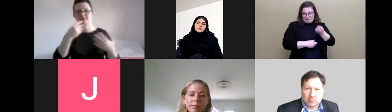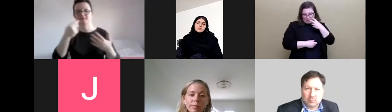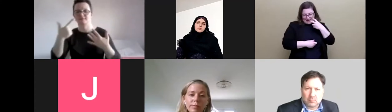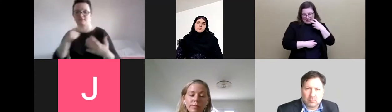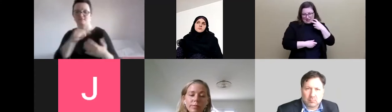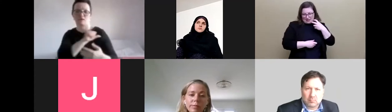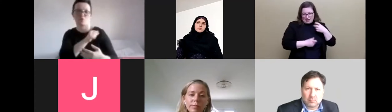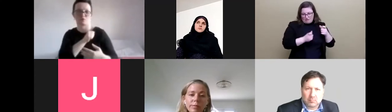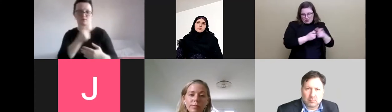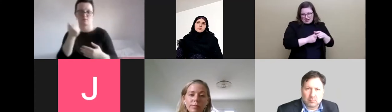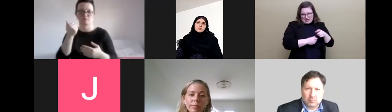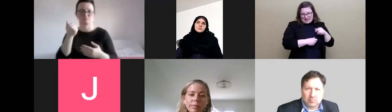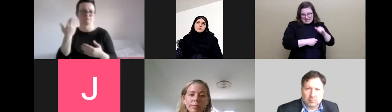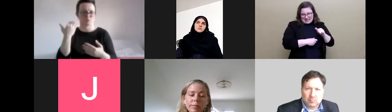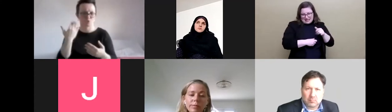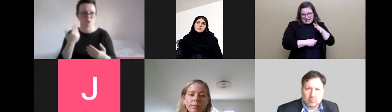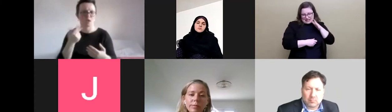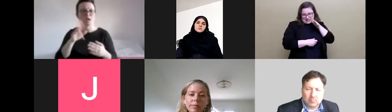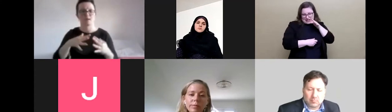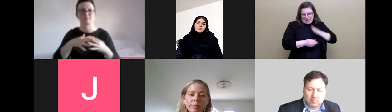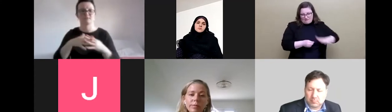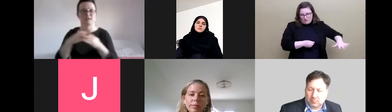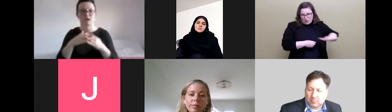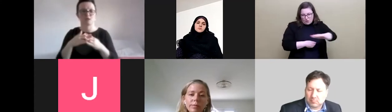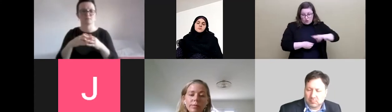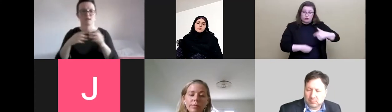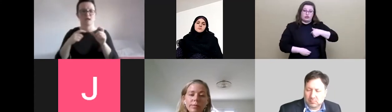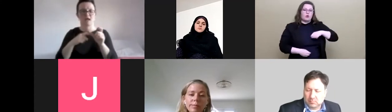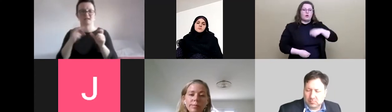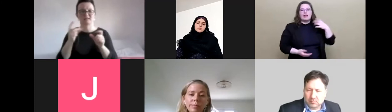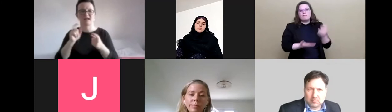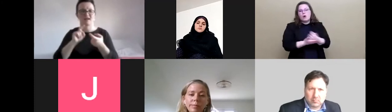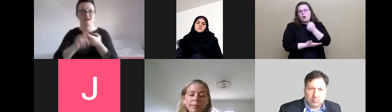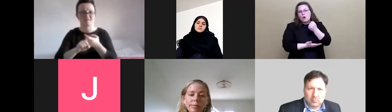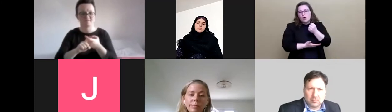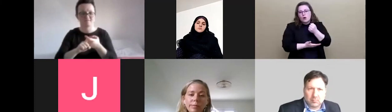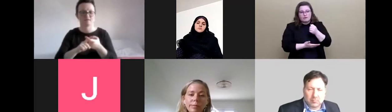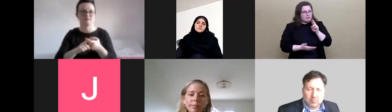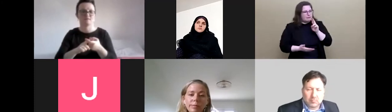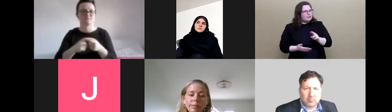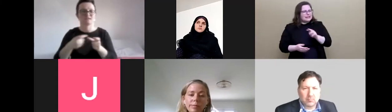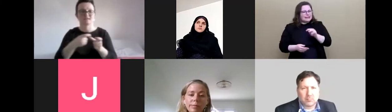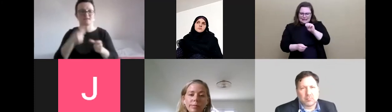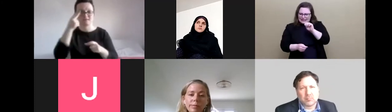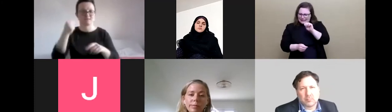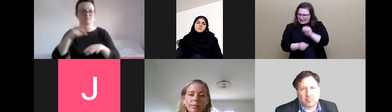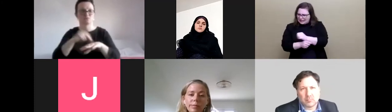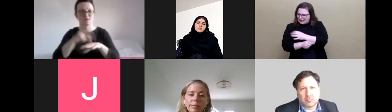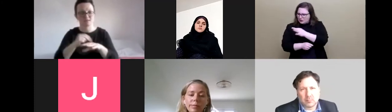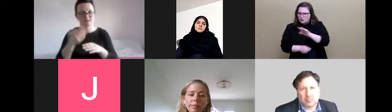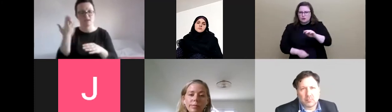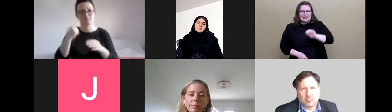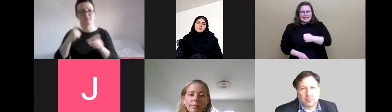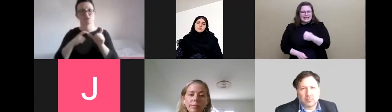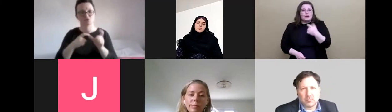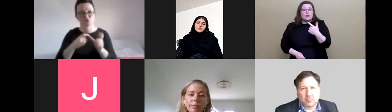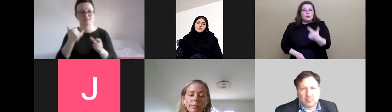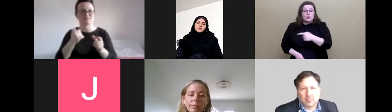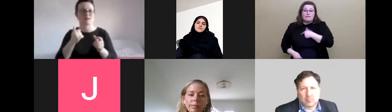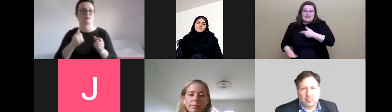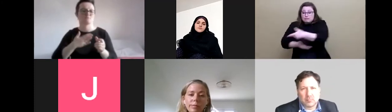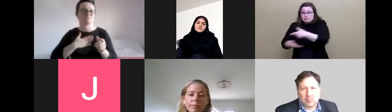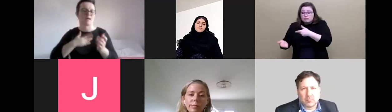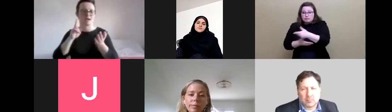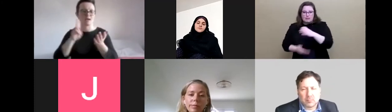Canton, I was fortunate because as early as in 1997, we cooperated with